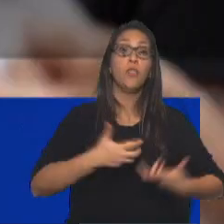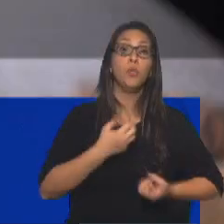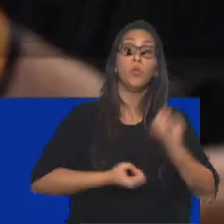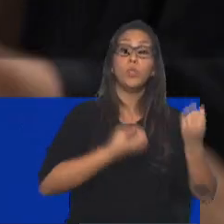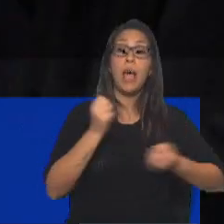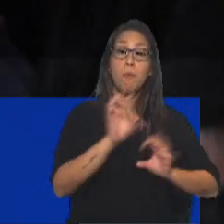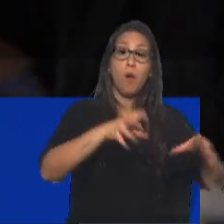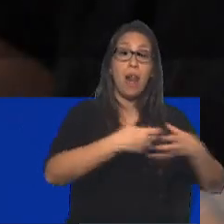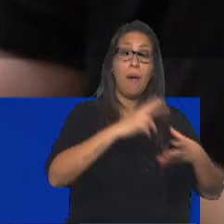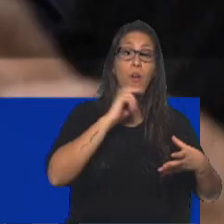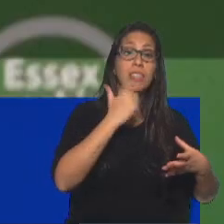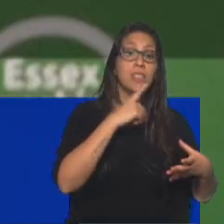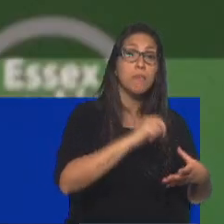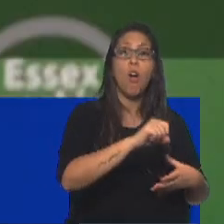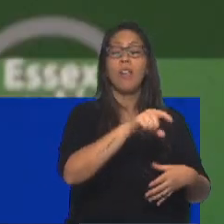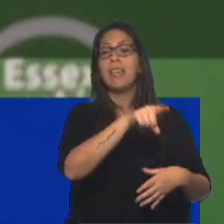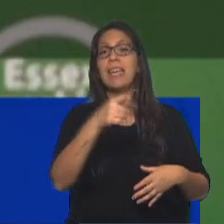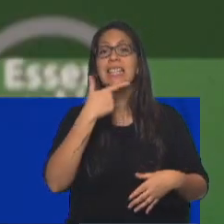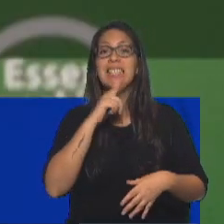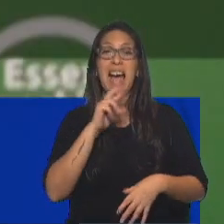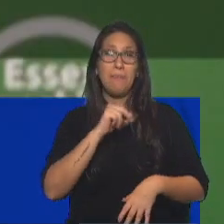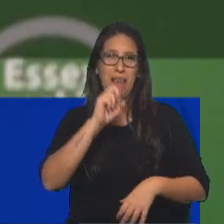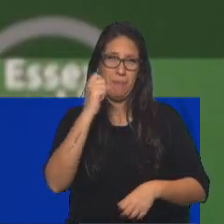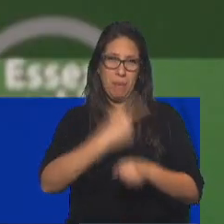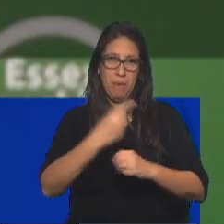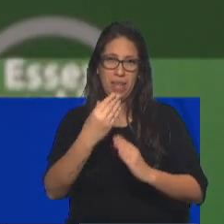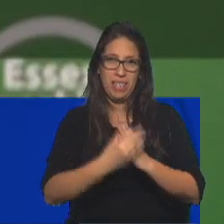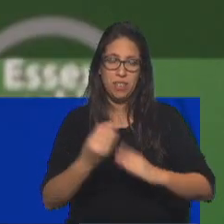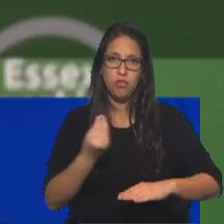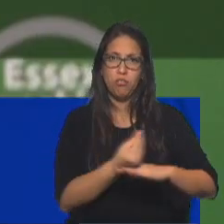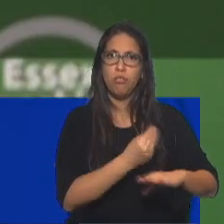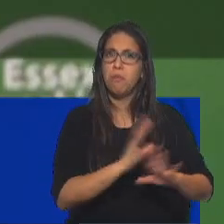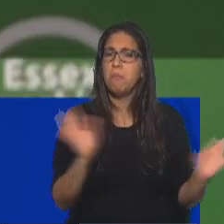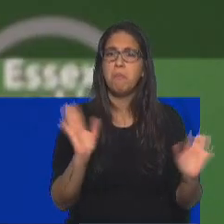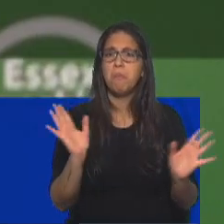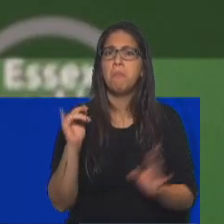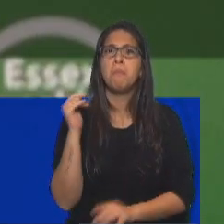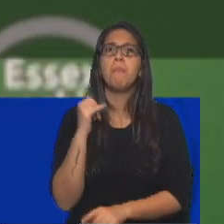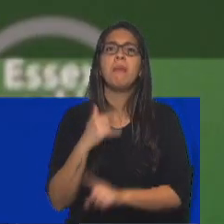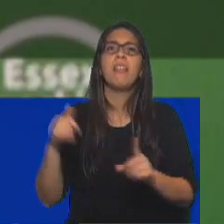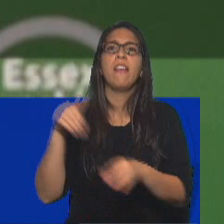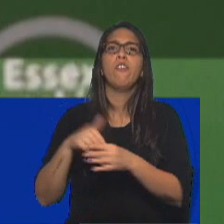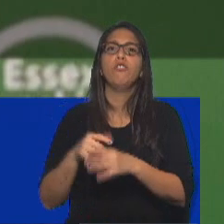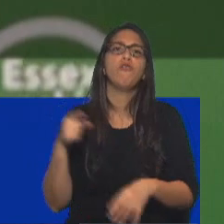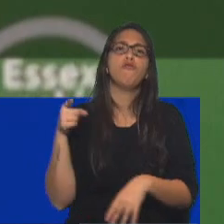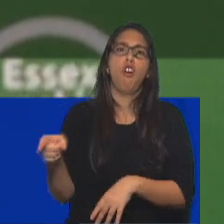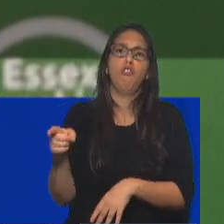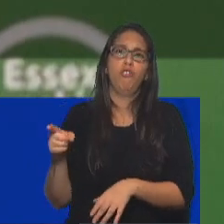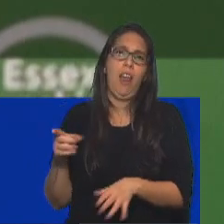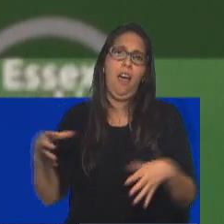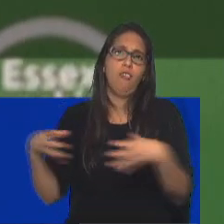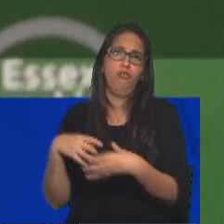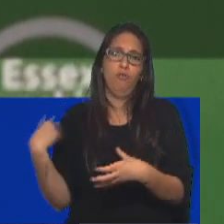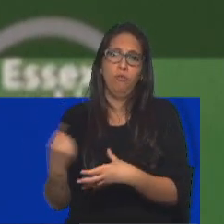Starmer whatsoever. In fact, about half of the vote is simply an anti-Conservative vote. This Labour government will